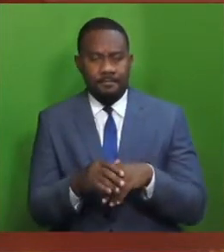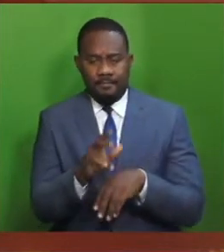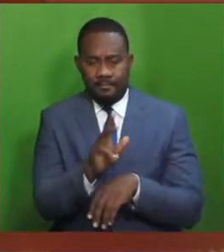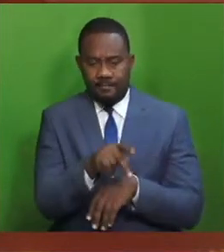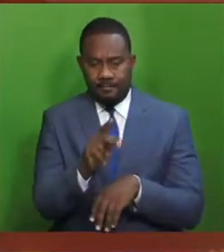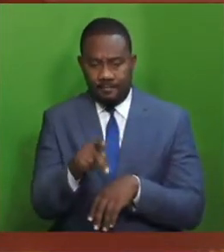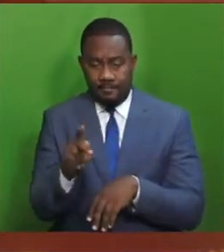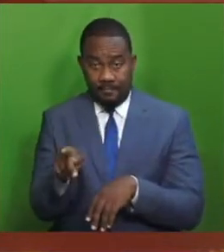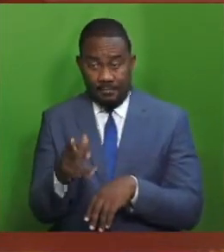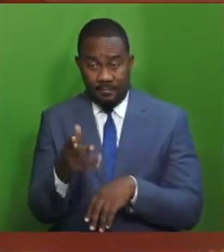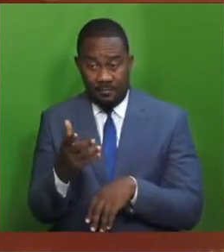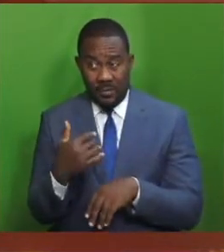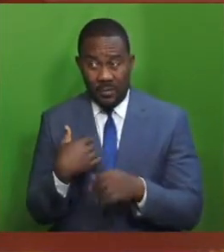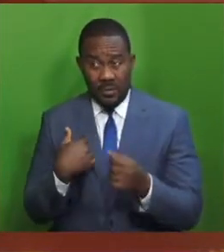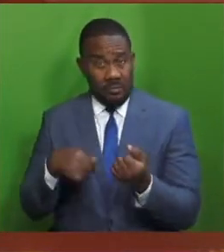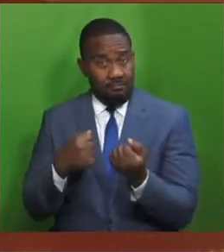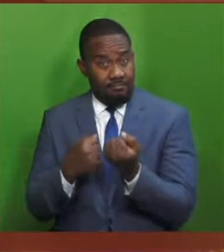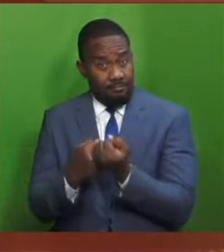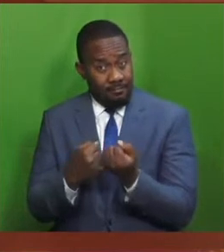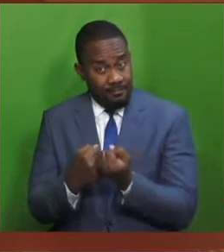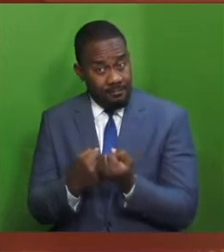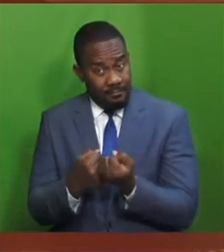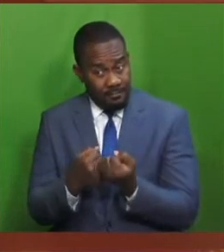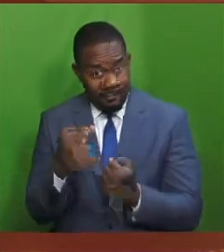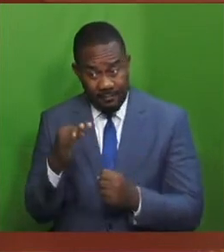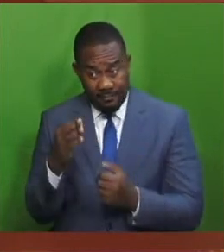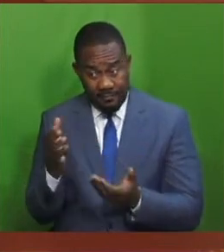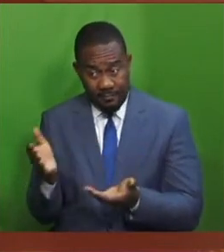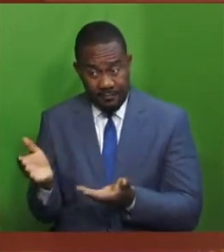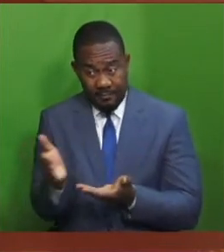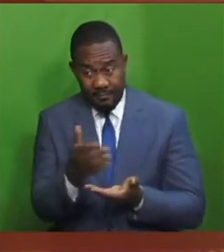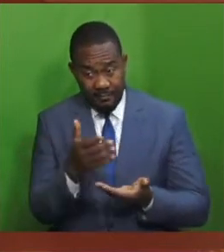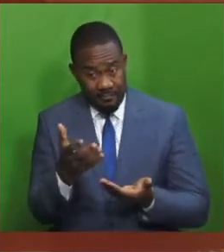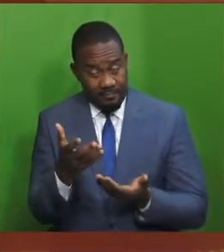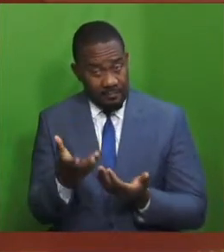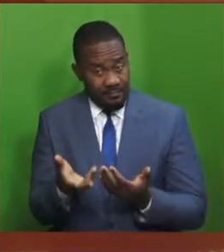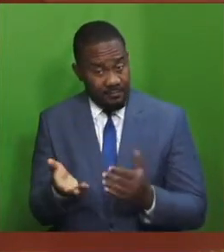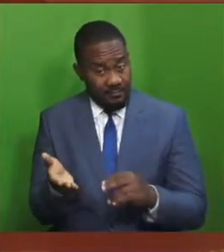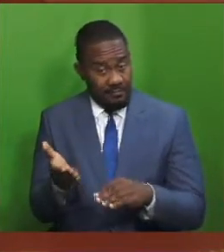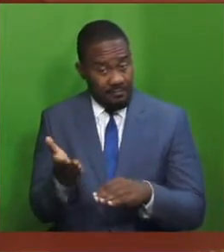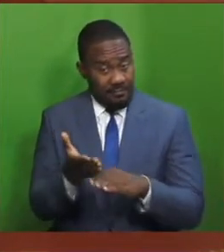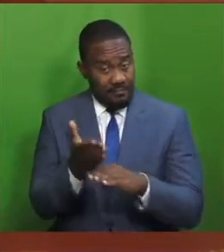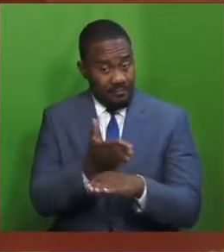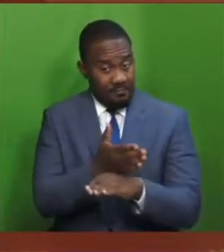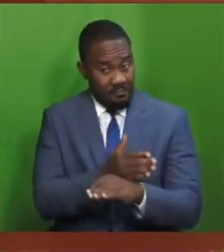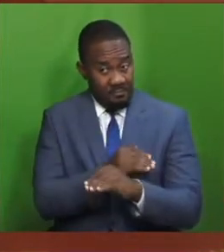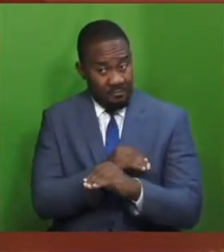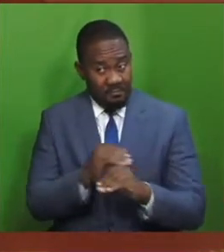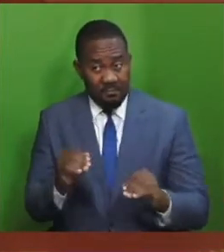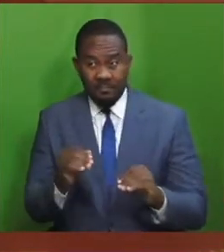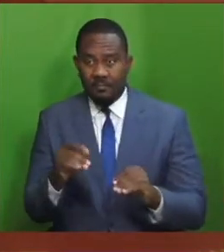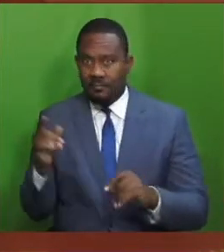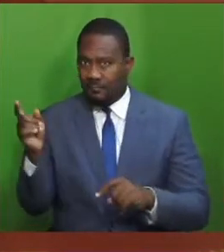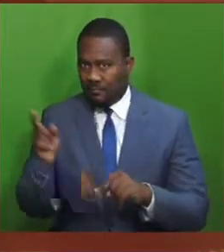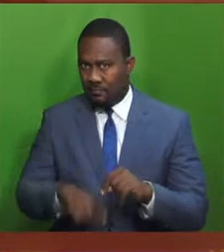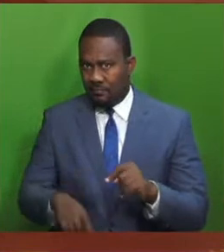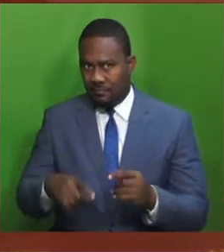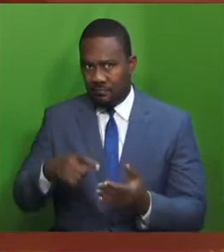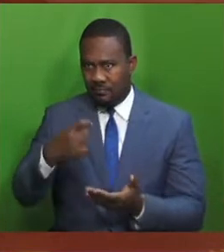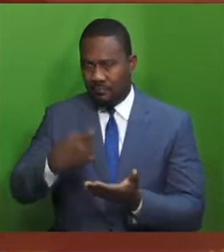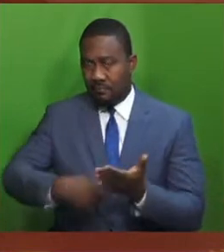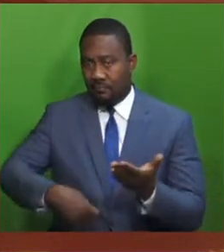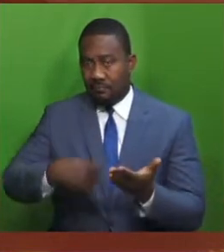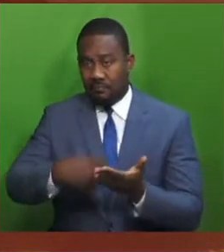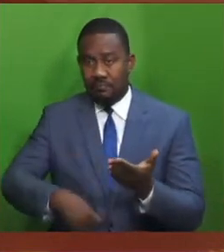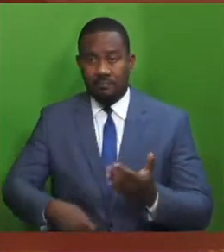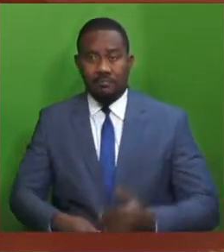cannot raise revenue and you cannot tax, your alternative, as I said, is to pray for debt relief or debt forgiveness. At